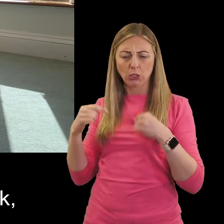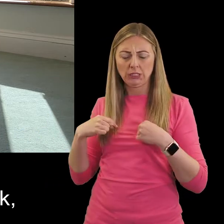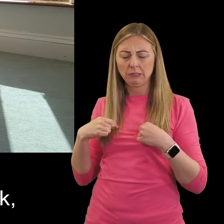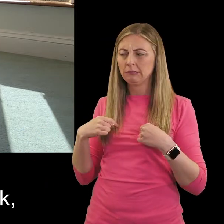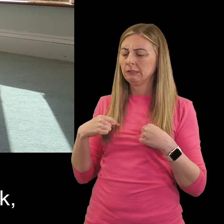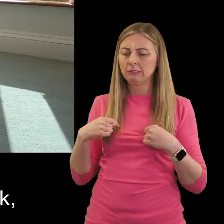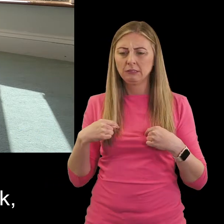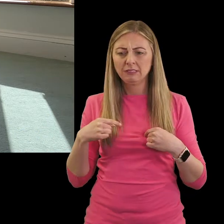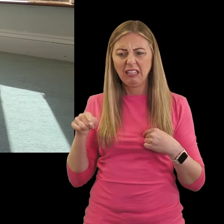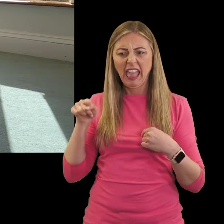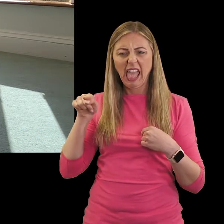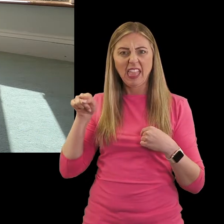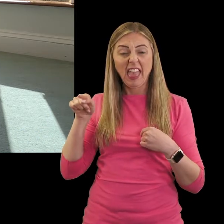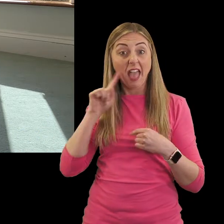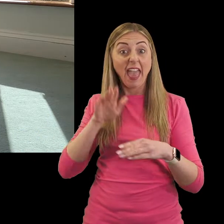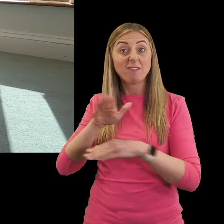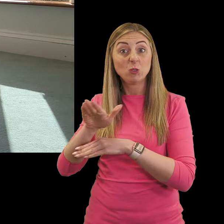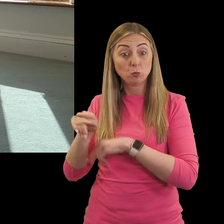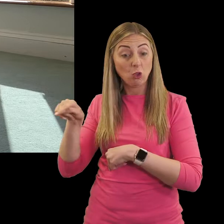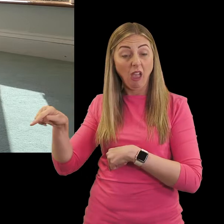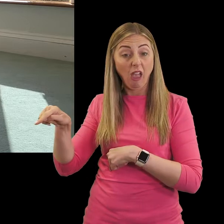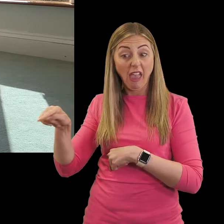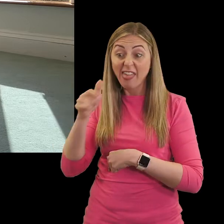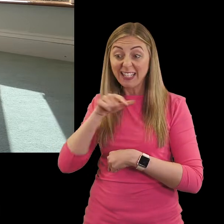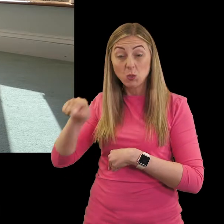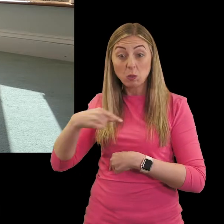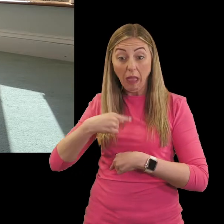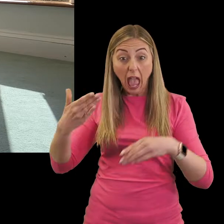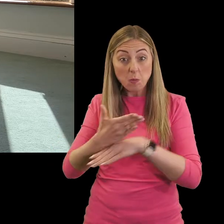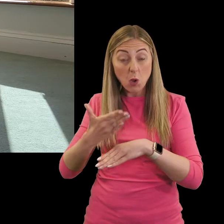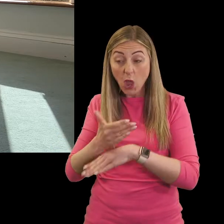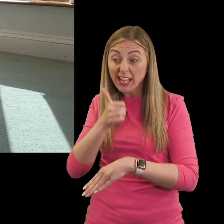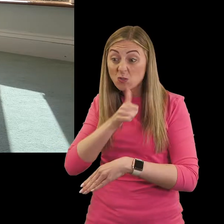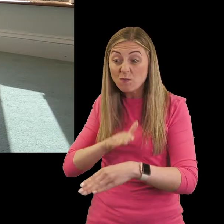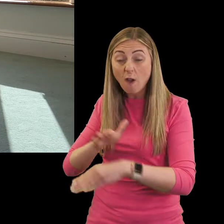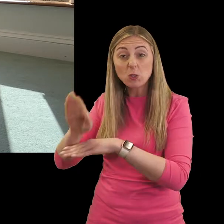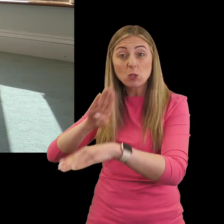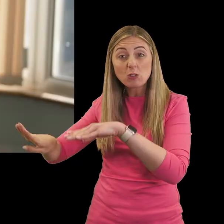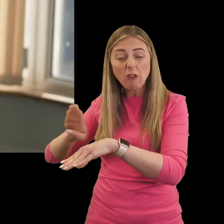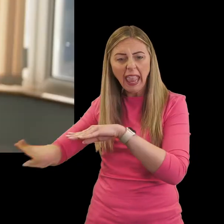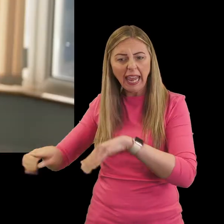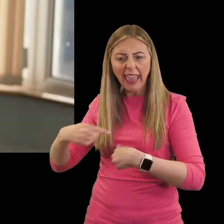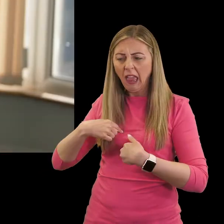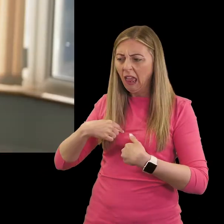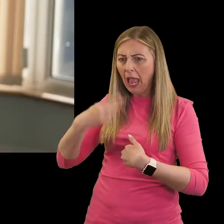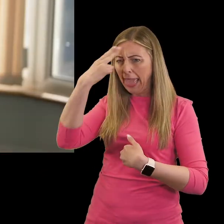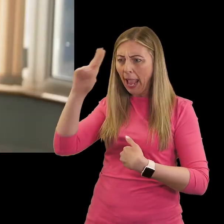a training pack, which I was then not credited in helping work on, which was very demoralizing.